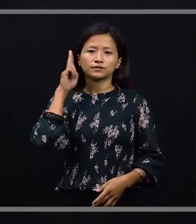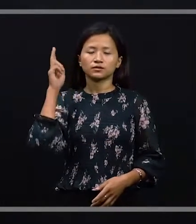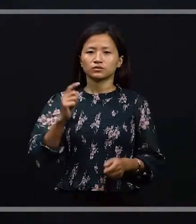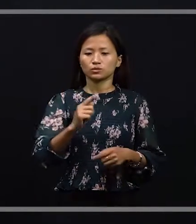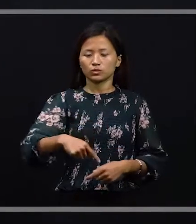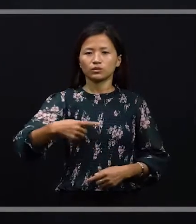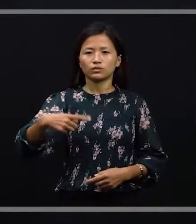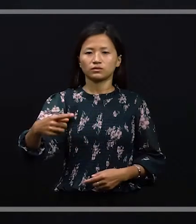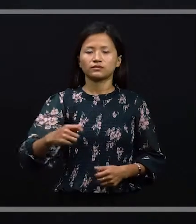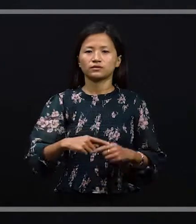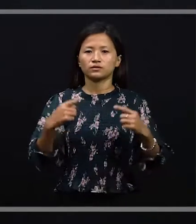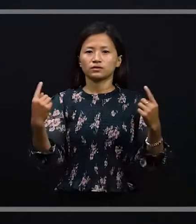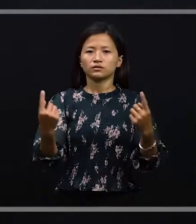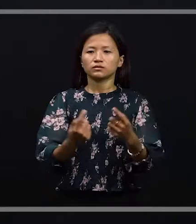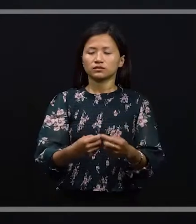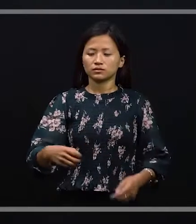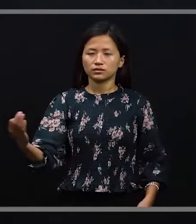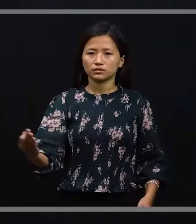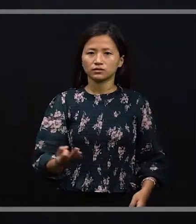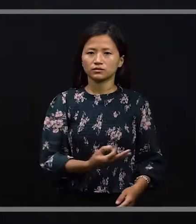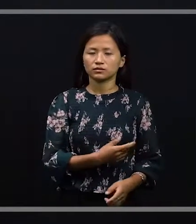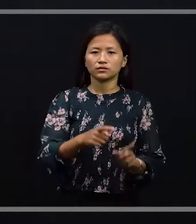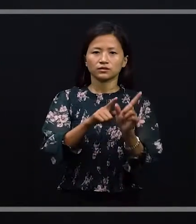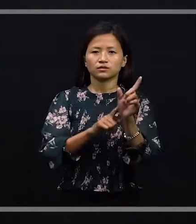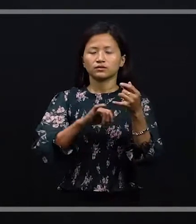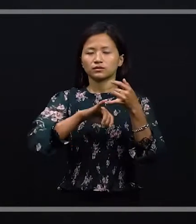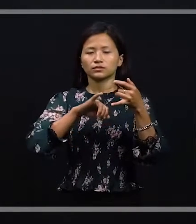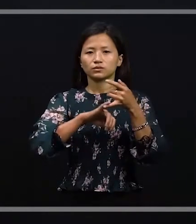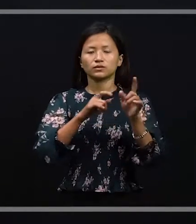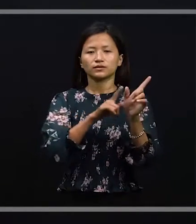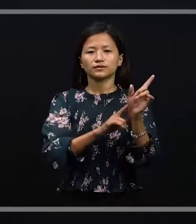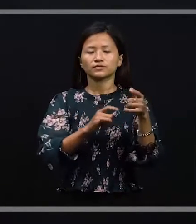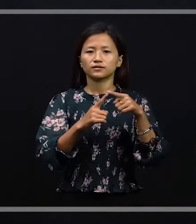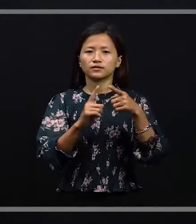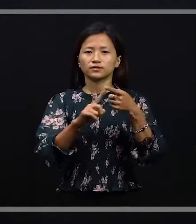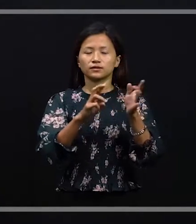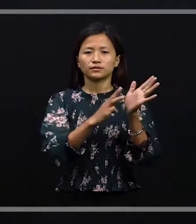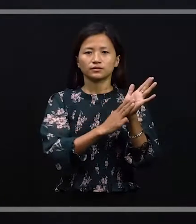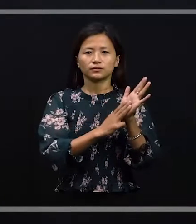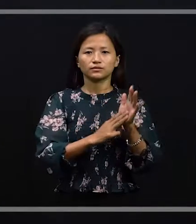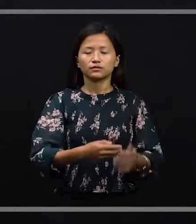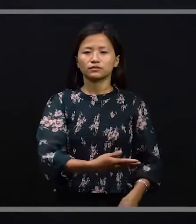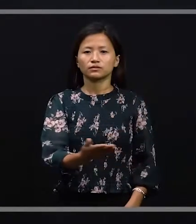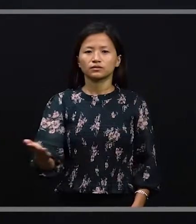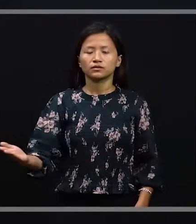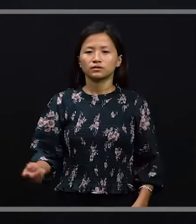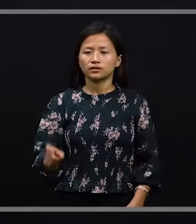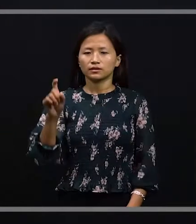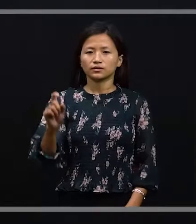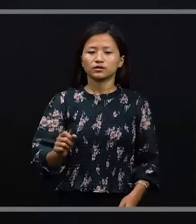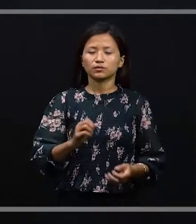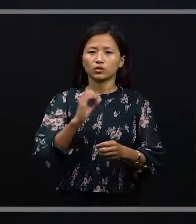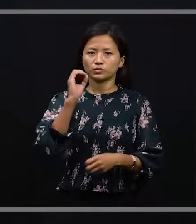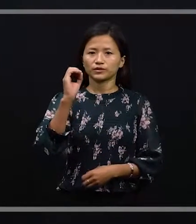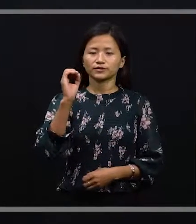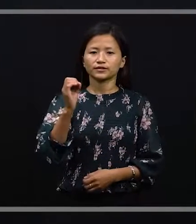has introduced a new system of education by adding English. And with the help of this, they also had some